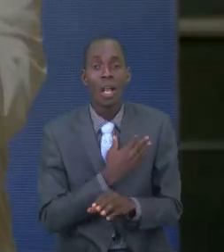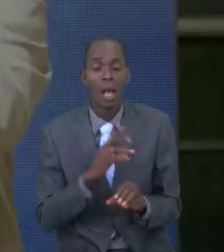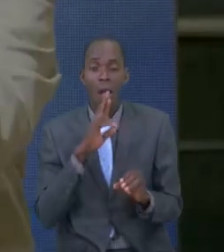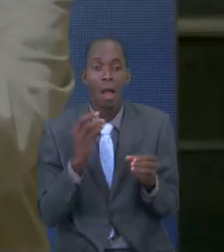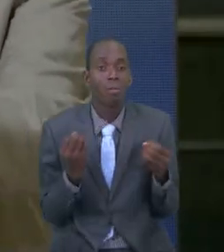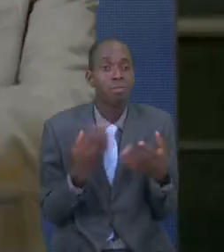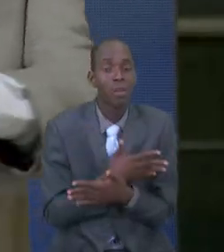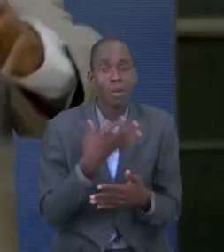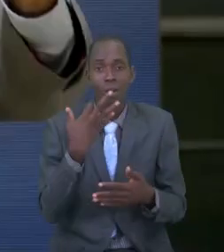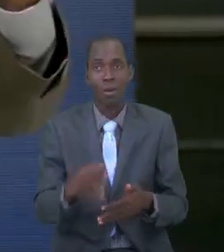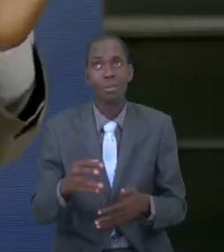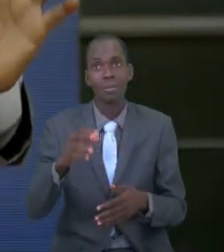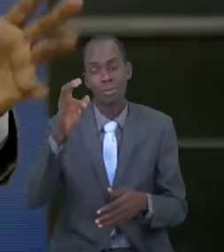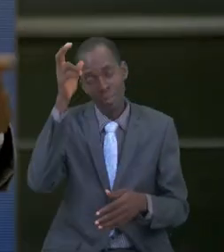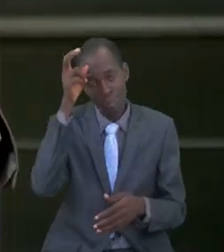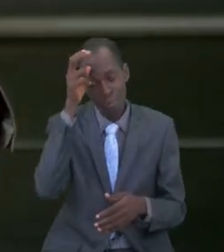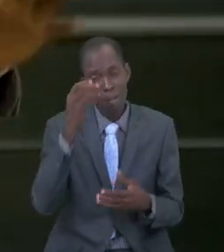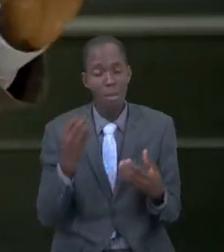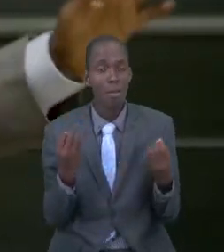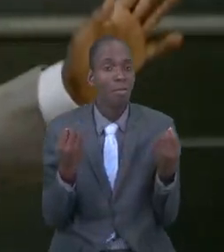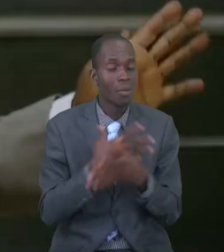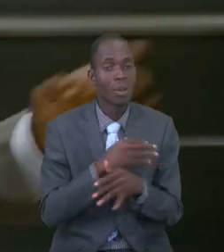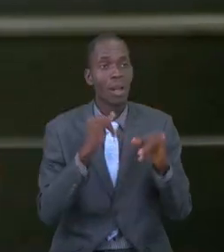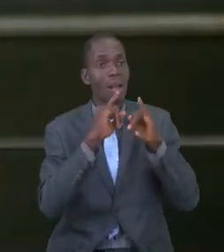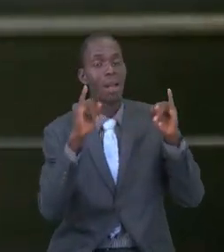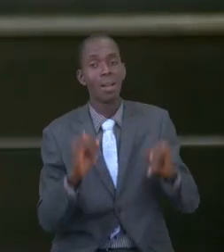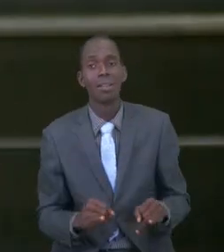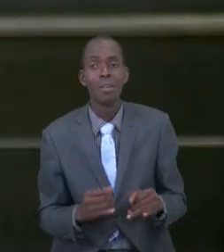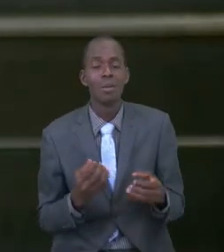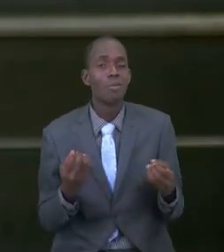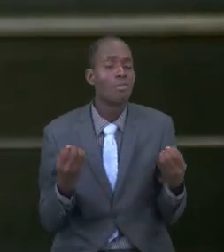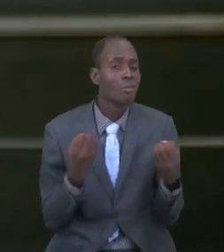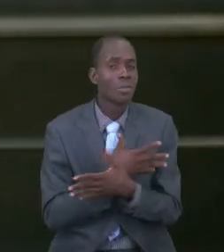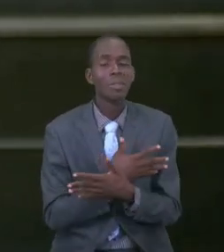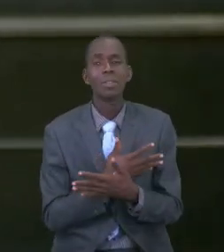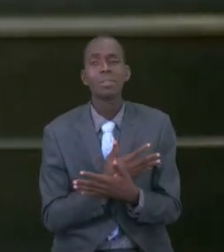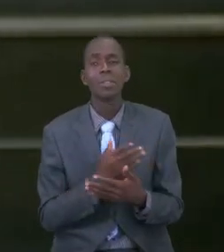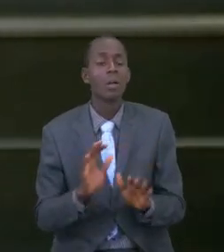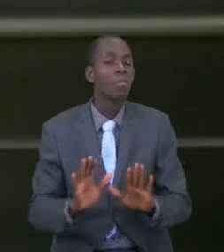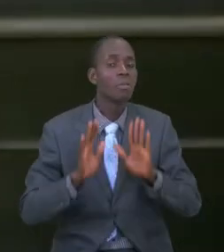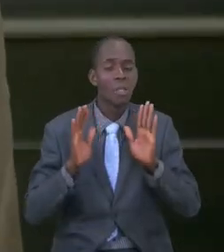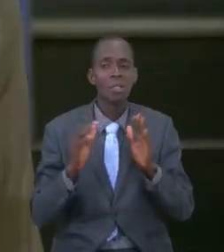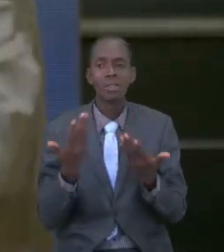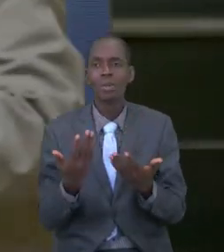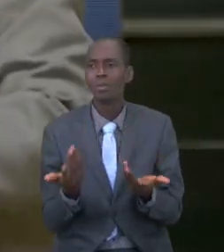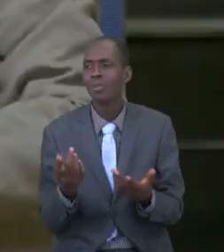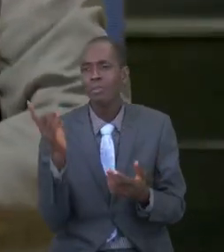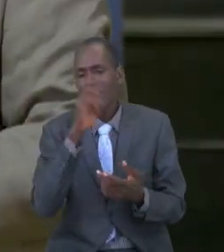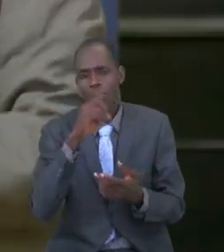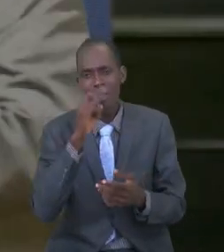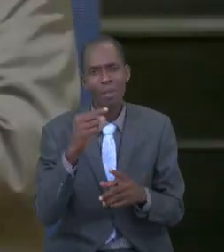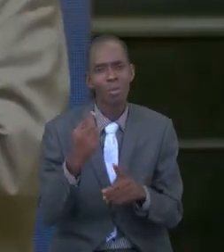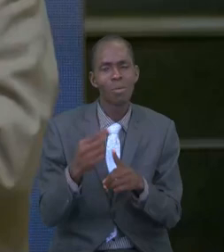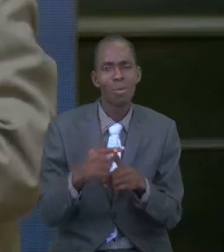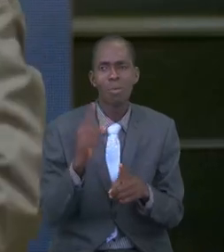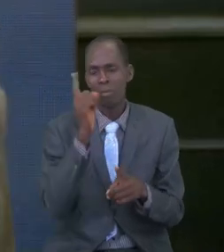fear idols, they fear gods, they fear everything, they fear superstition, they fear all the things that the